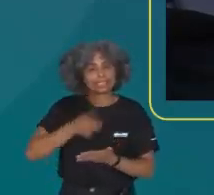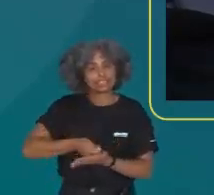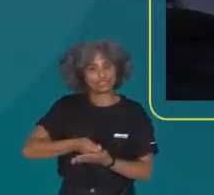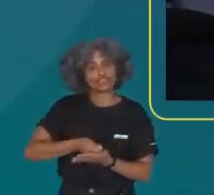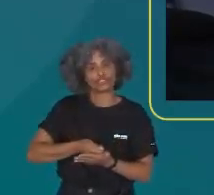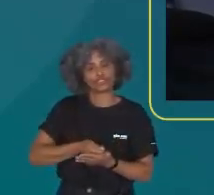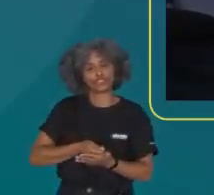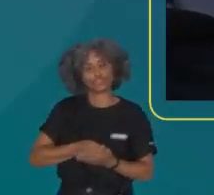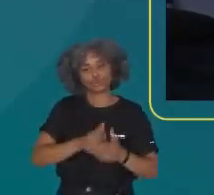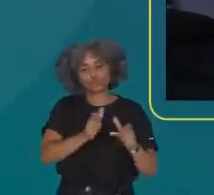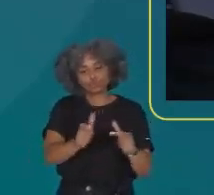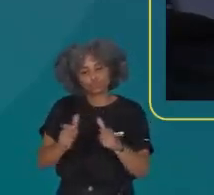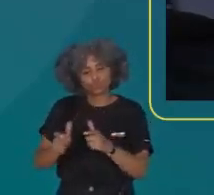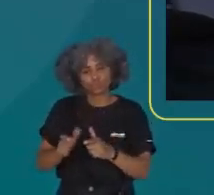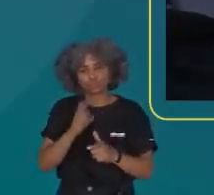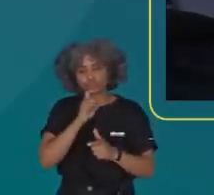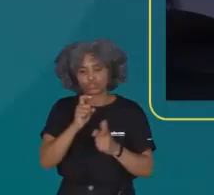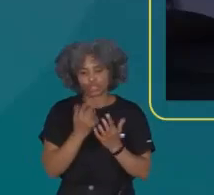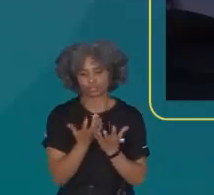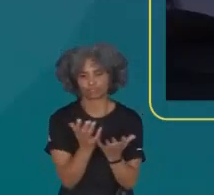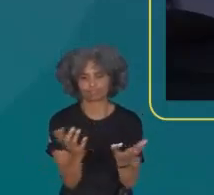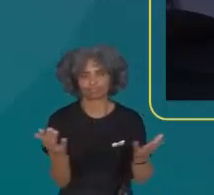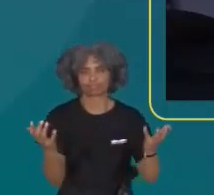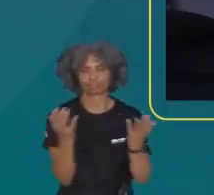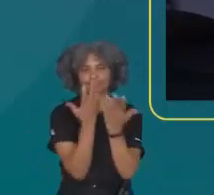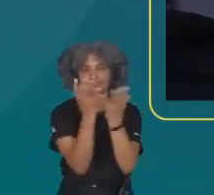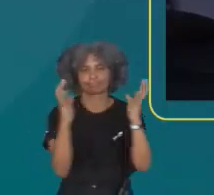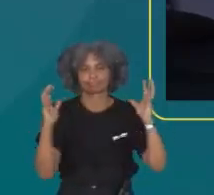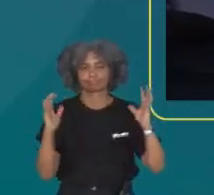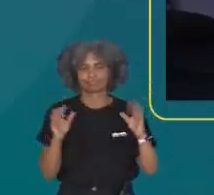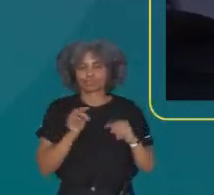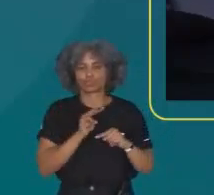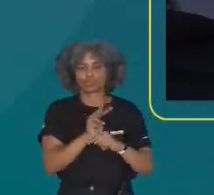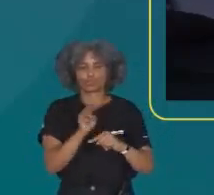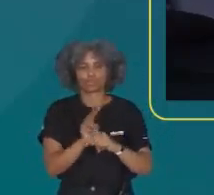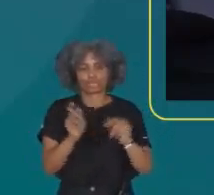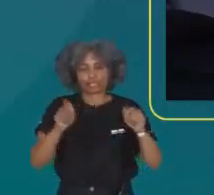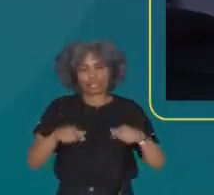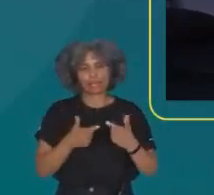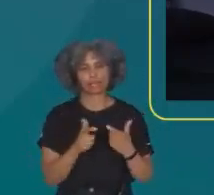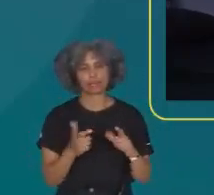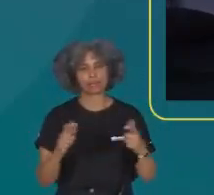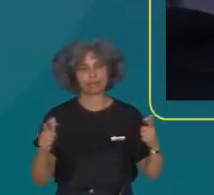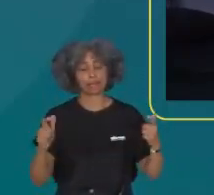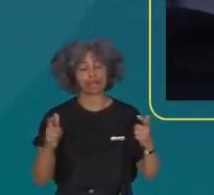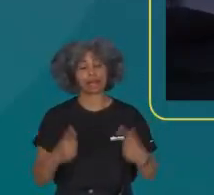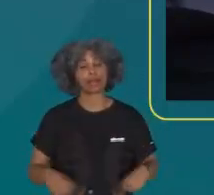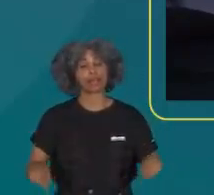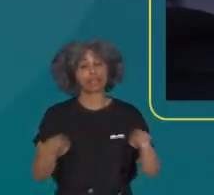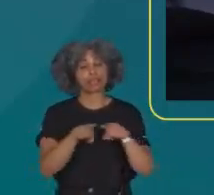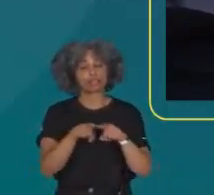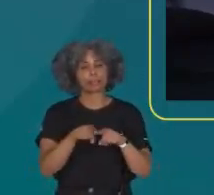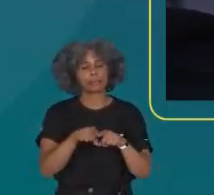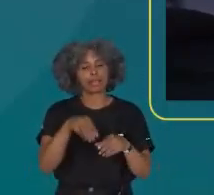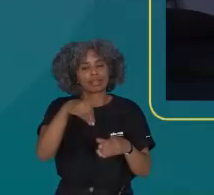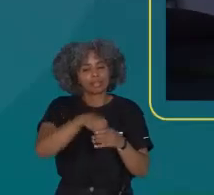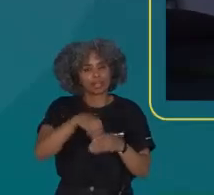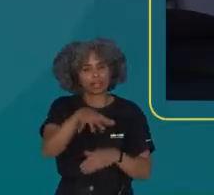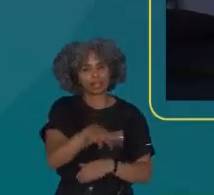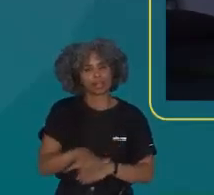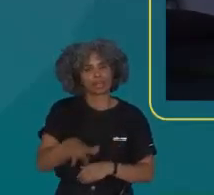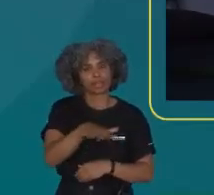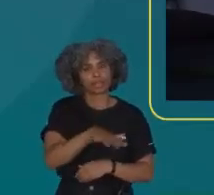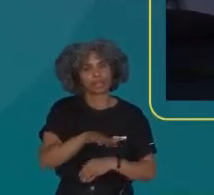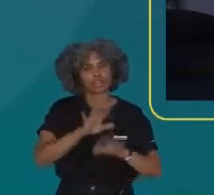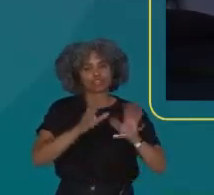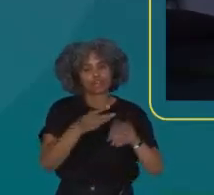greater parks. But again, inside those two huge territories, it's more than 30 square